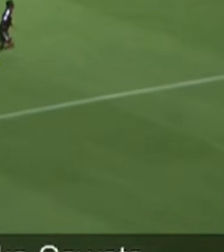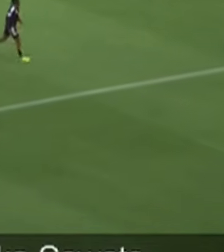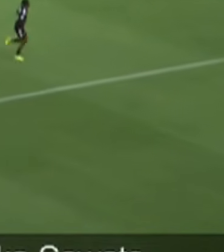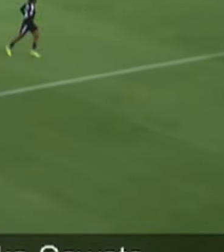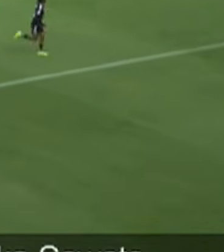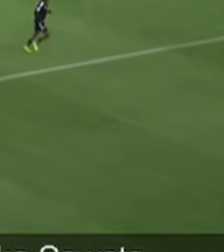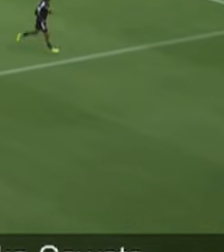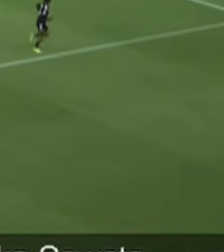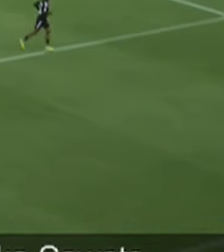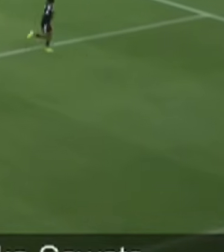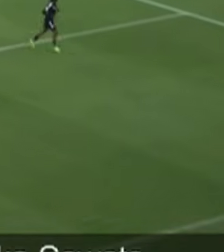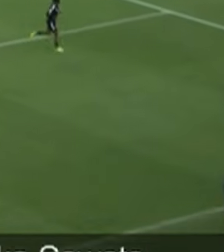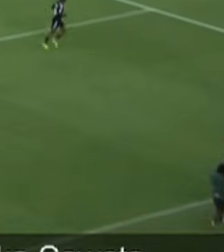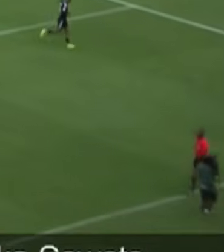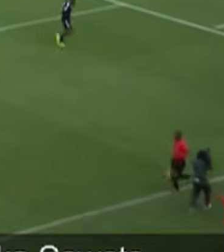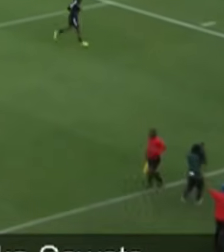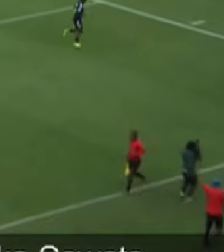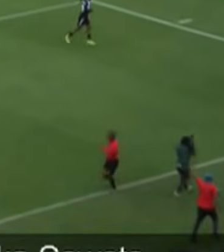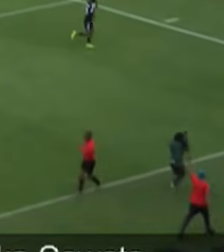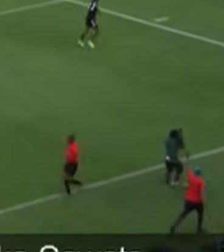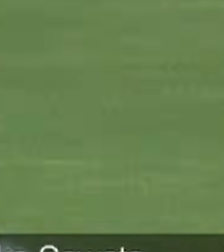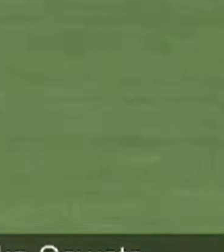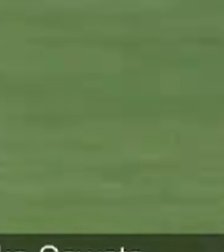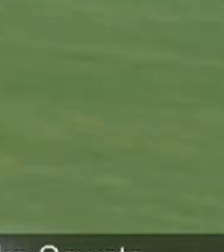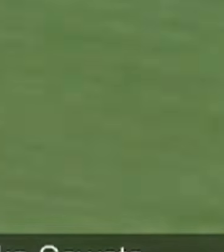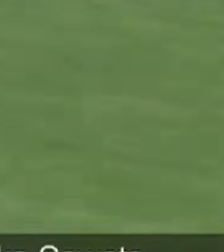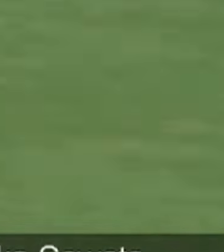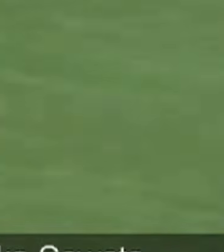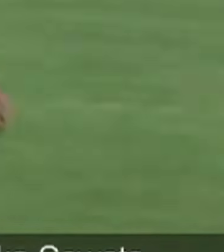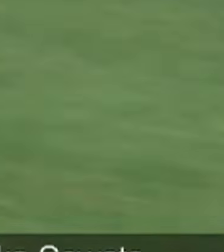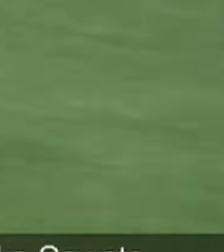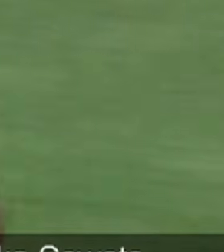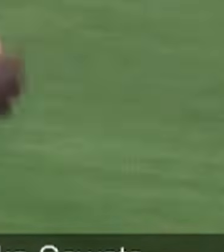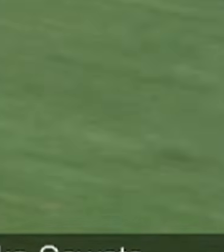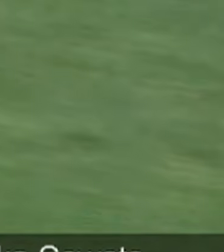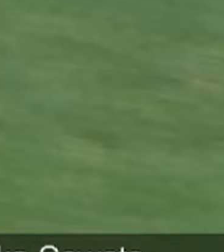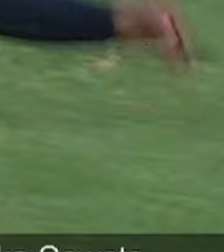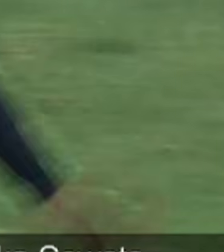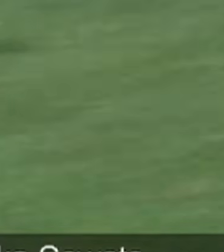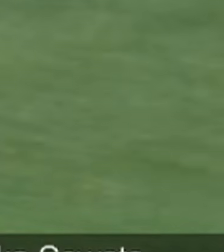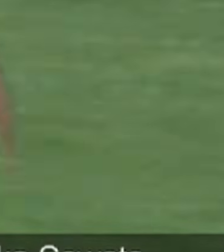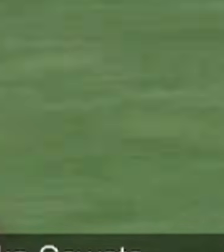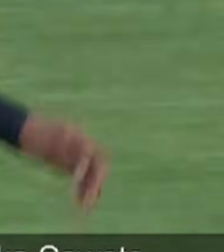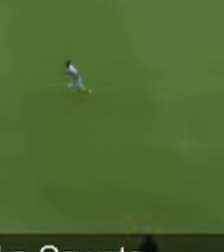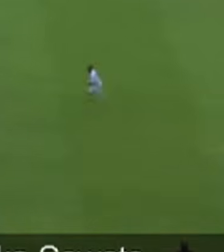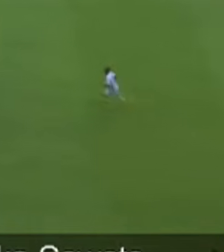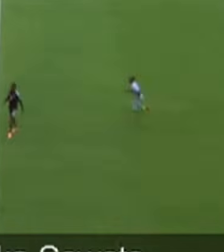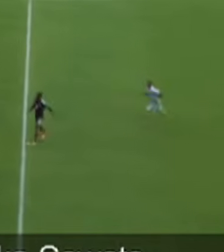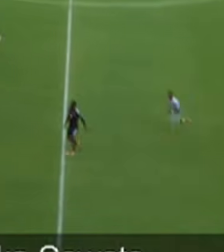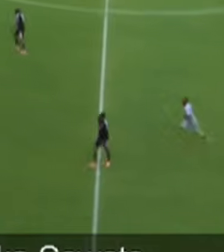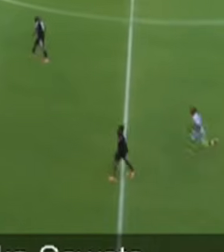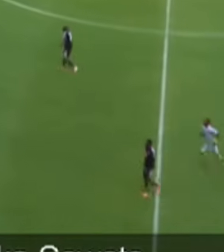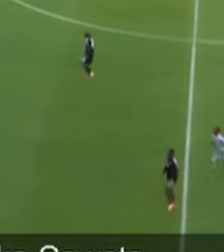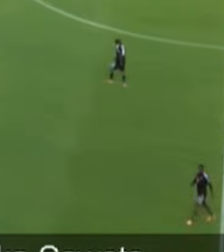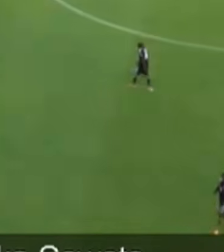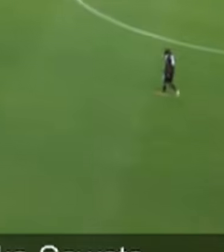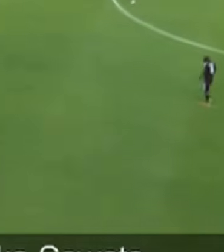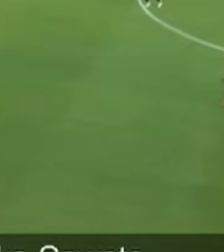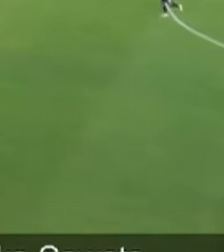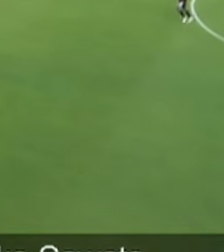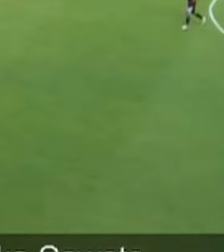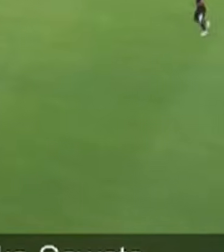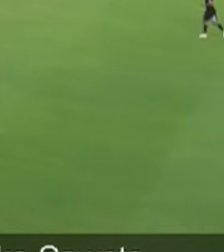there's another goal for the Buccaneers. The Sea Robbers are cruising this afternoon.